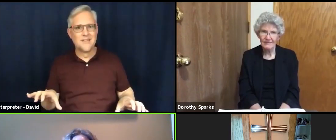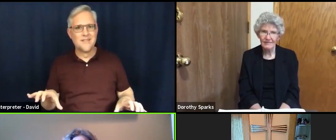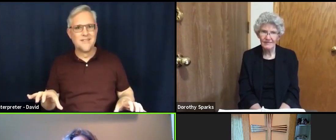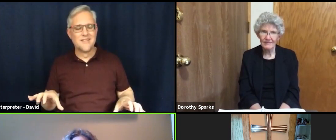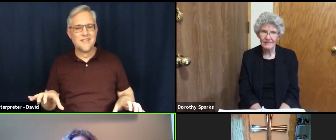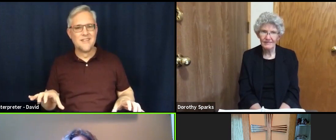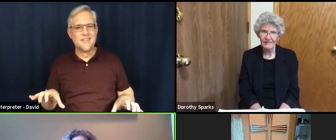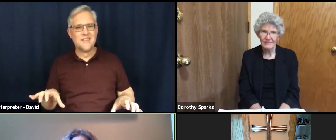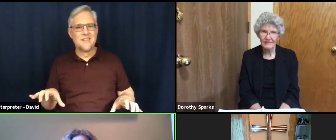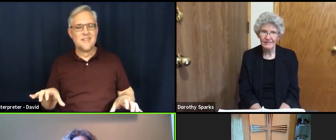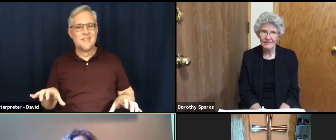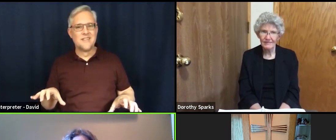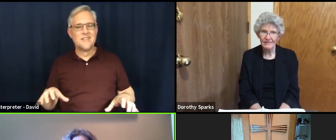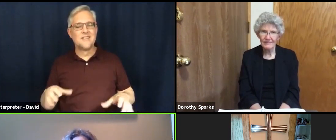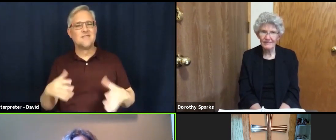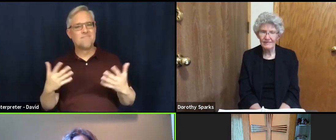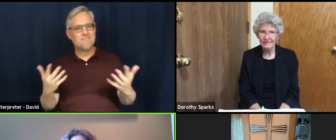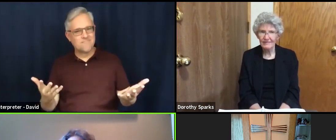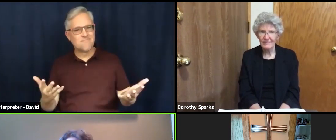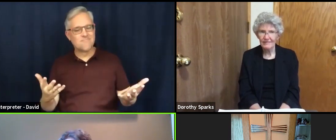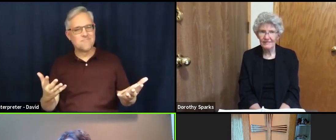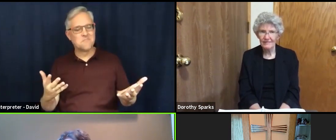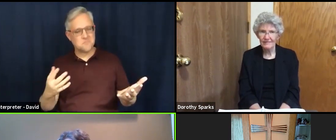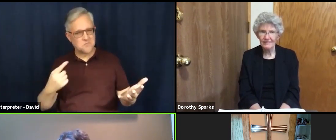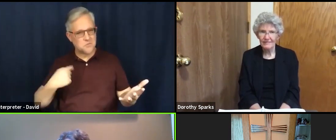And we wonder, what can we do?